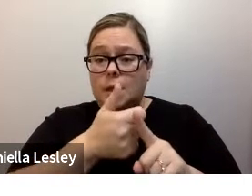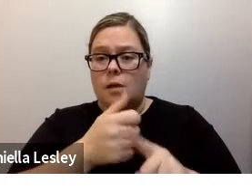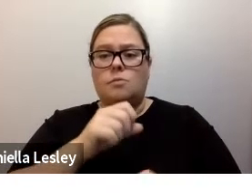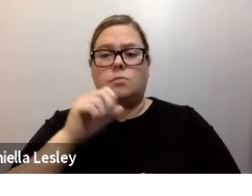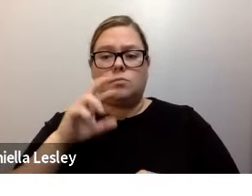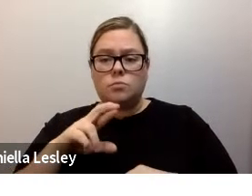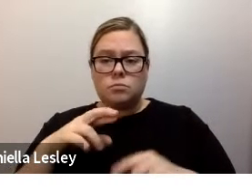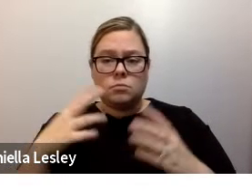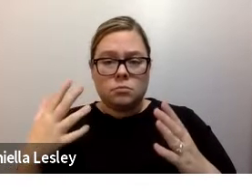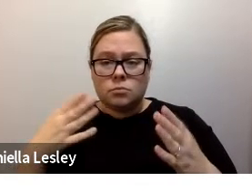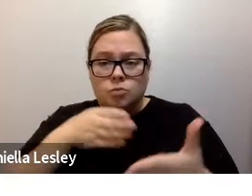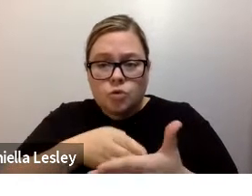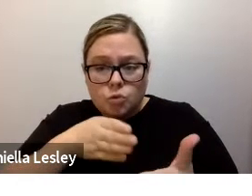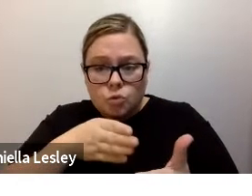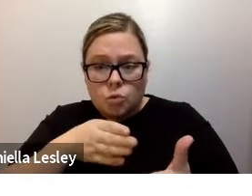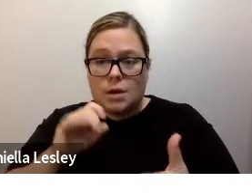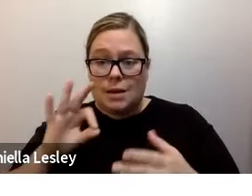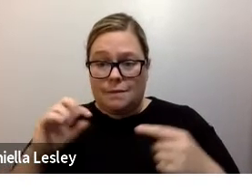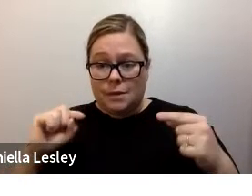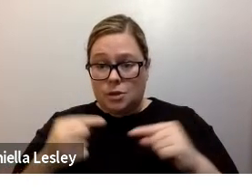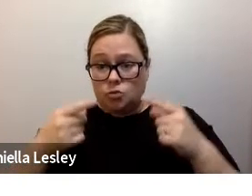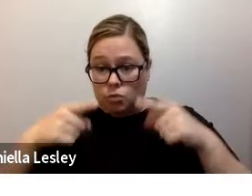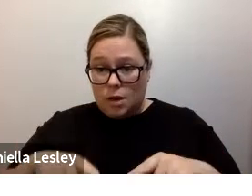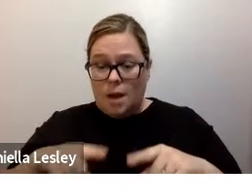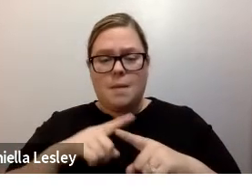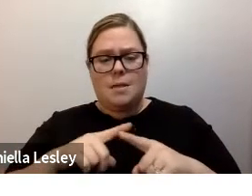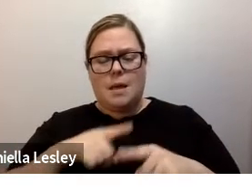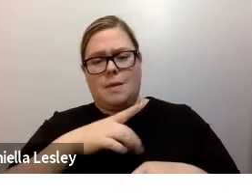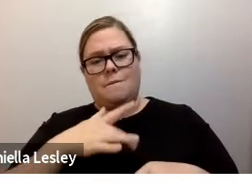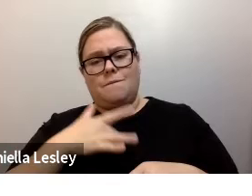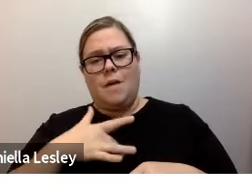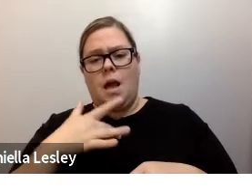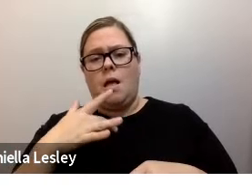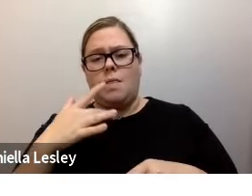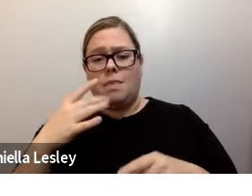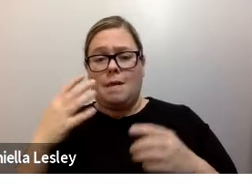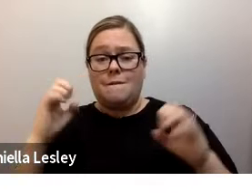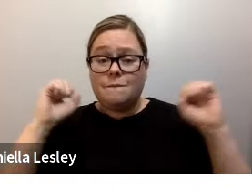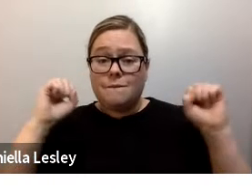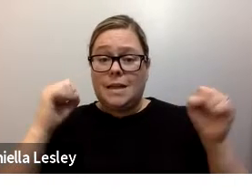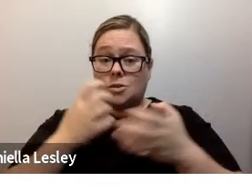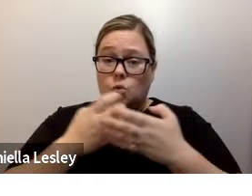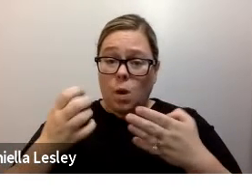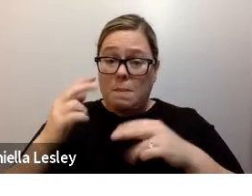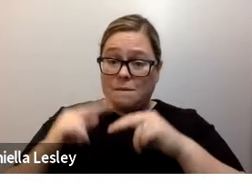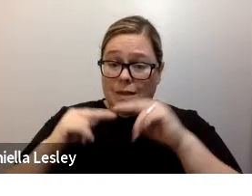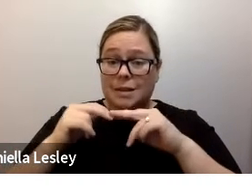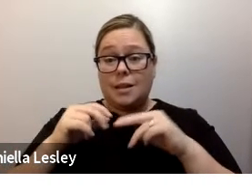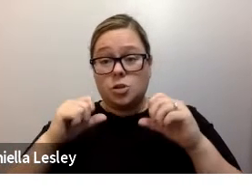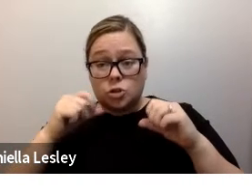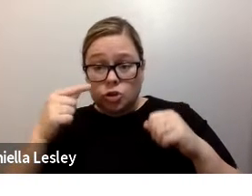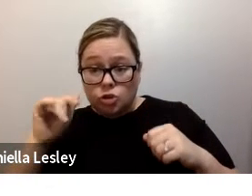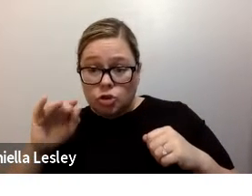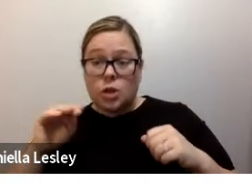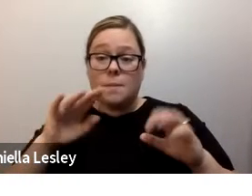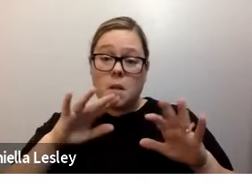sue them if that injury occurred. And then they felt like fitness equipment facilities, gyms and such, had a